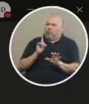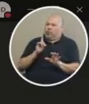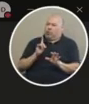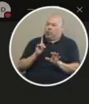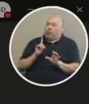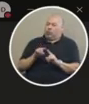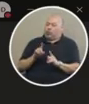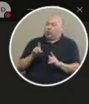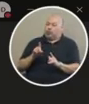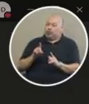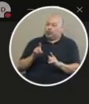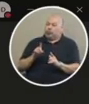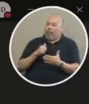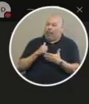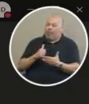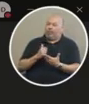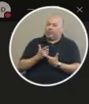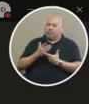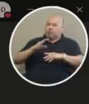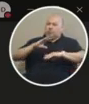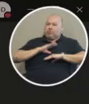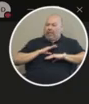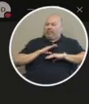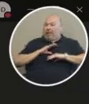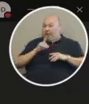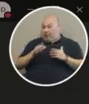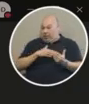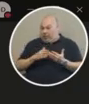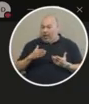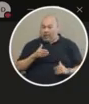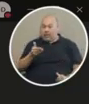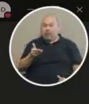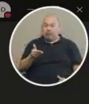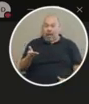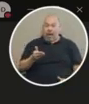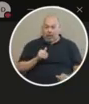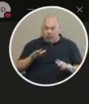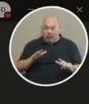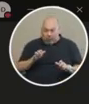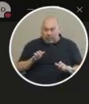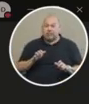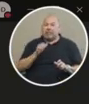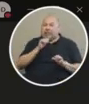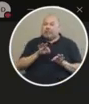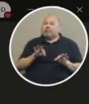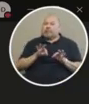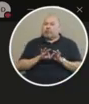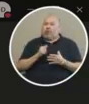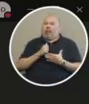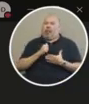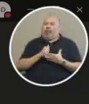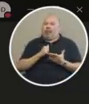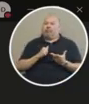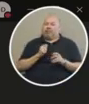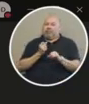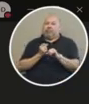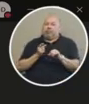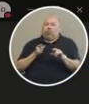that deficit. So putting in place the hiring freeze on the non-essential positions is going to be a tremendous help through the rest of the fiscal